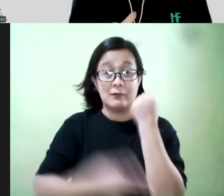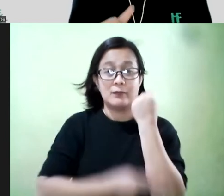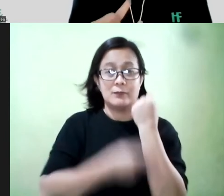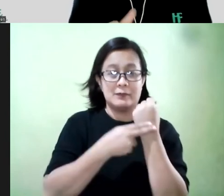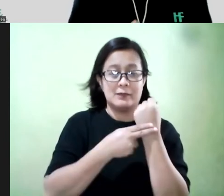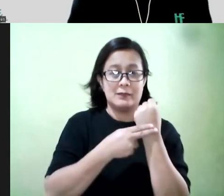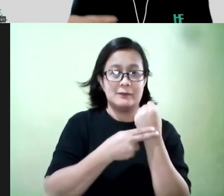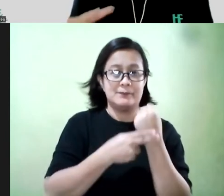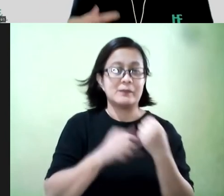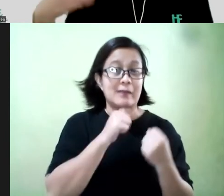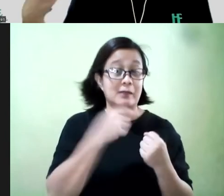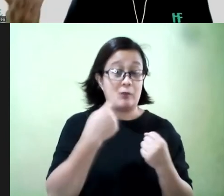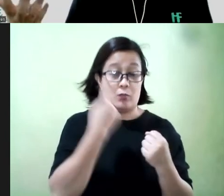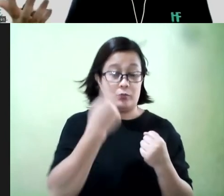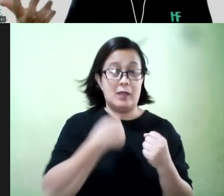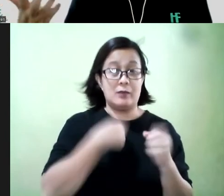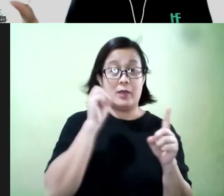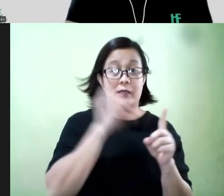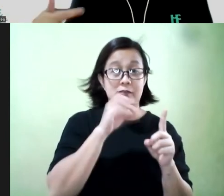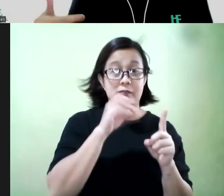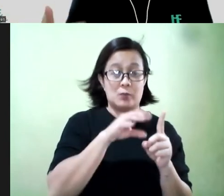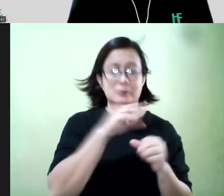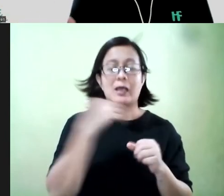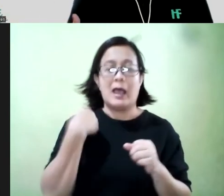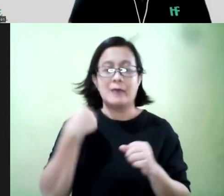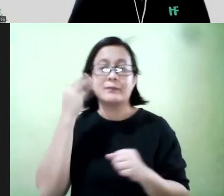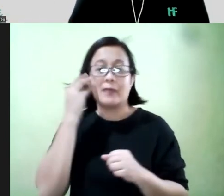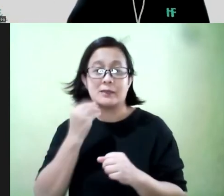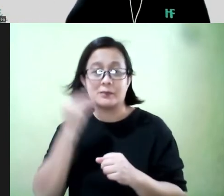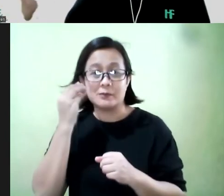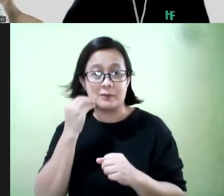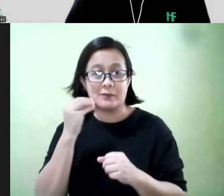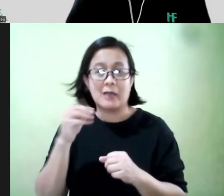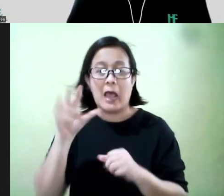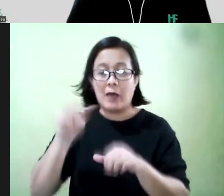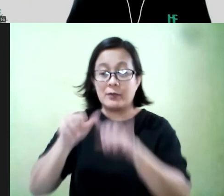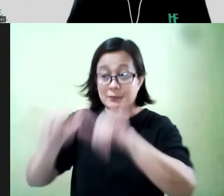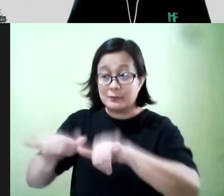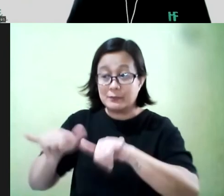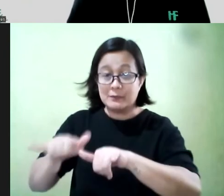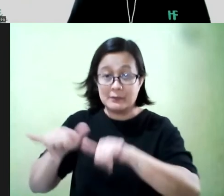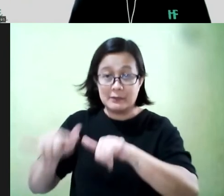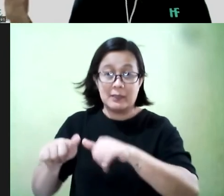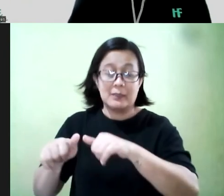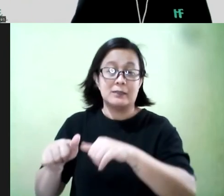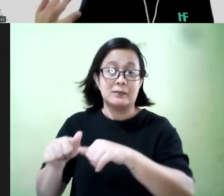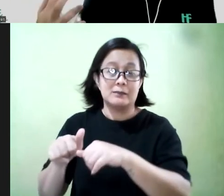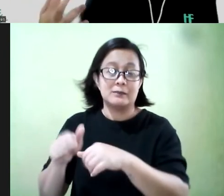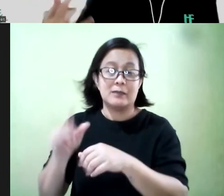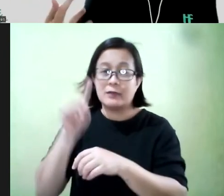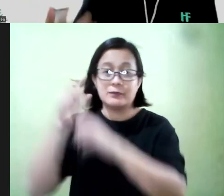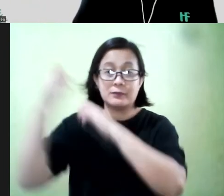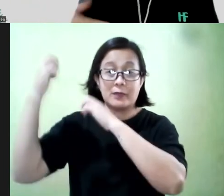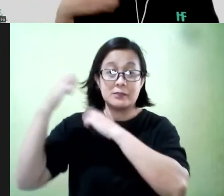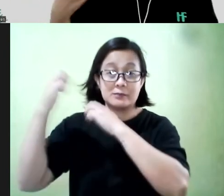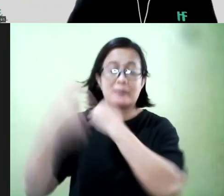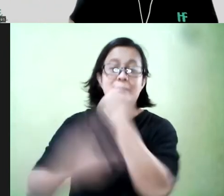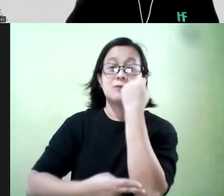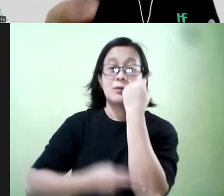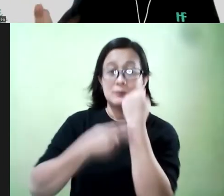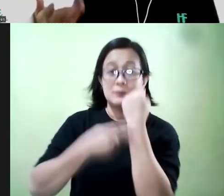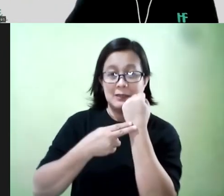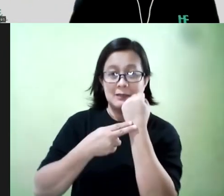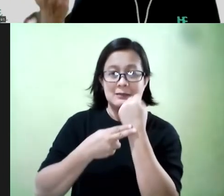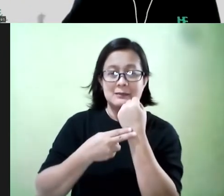that we had, I had them also experience what it is to actually stay in a 5-star hotel and what are the expectations. So pati